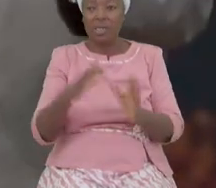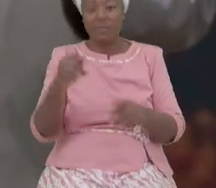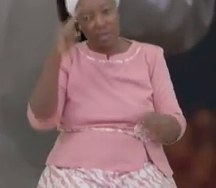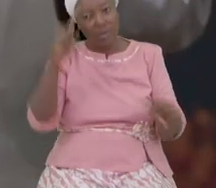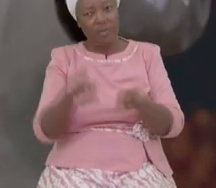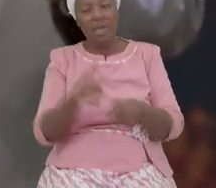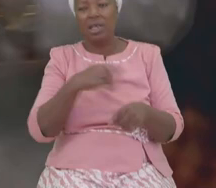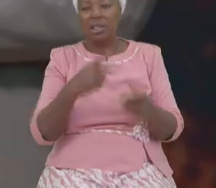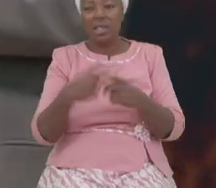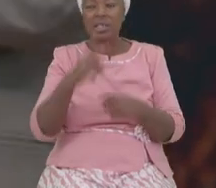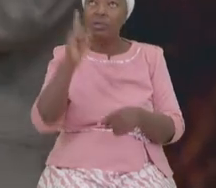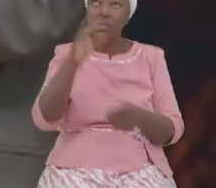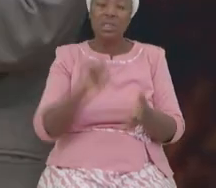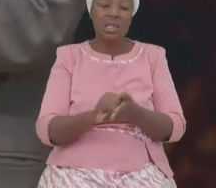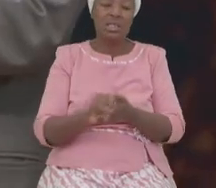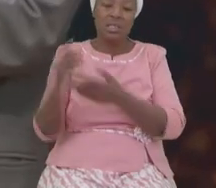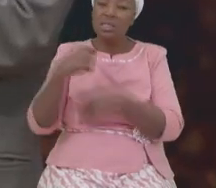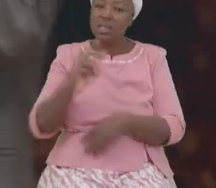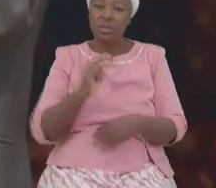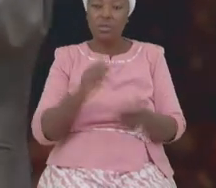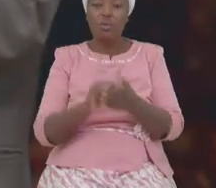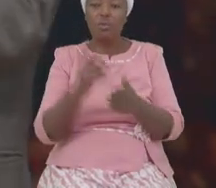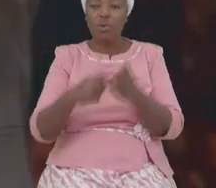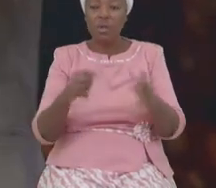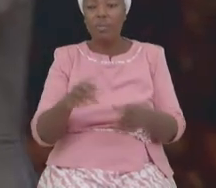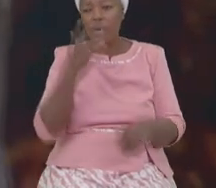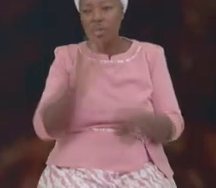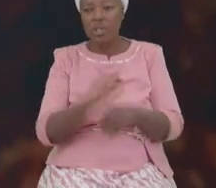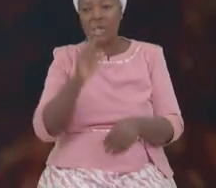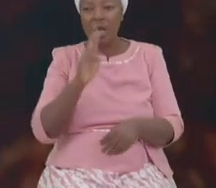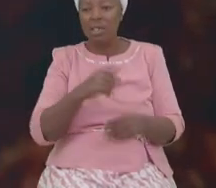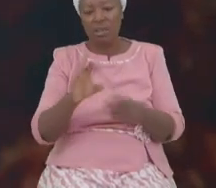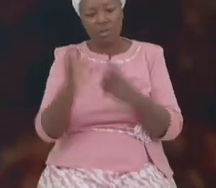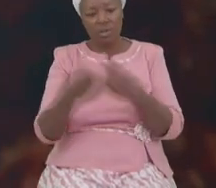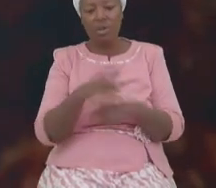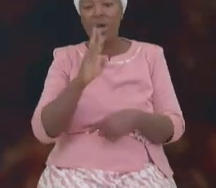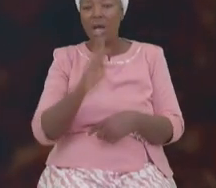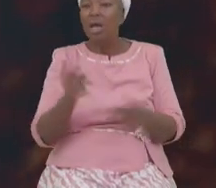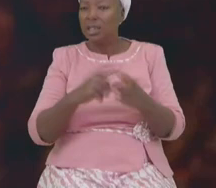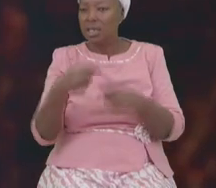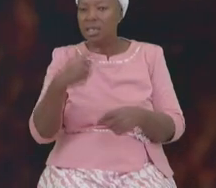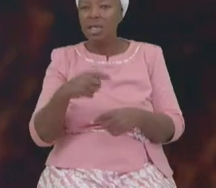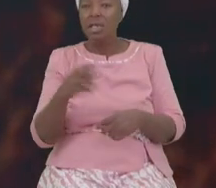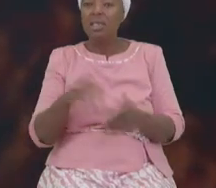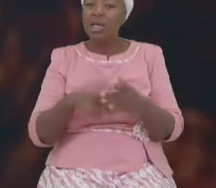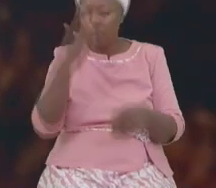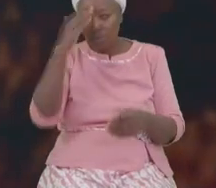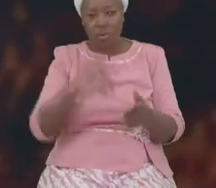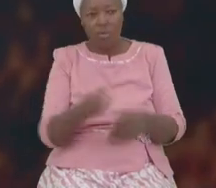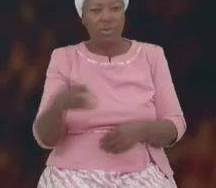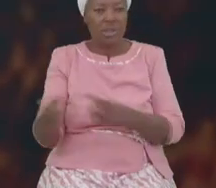that tells us what the promises are, what the conditions are. And he says, after those days, says the